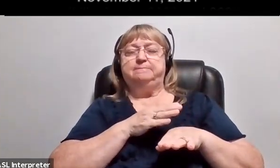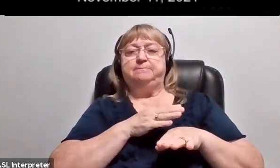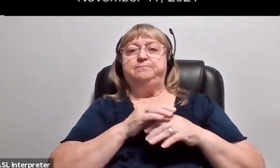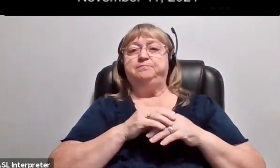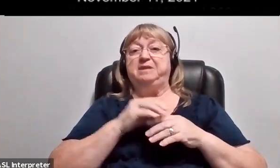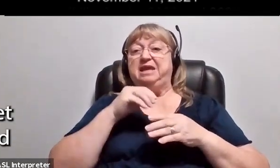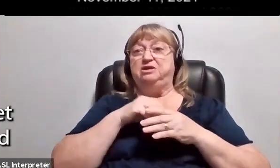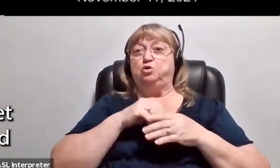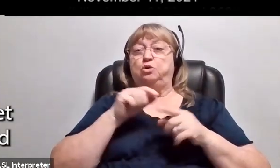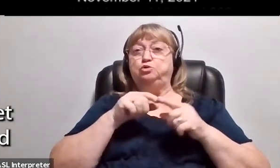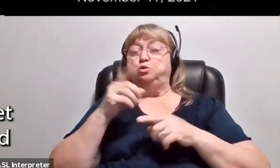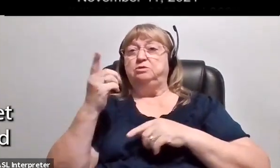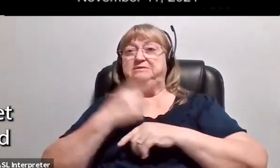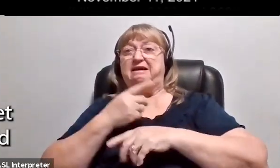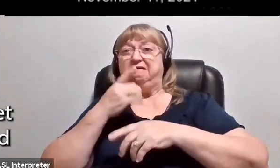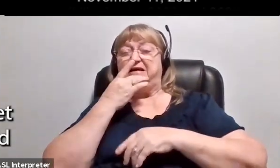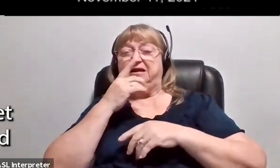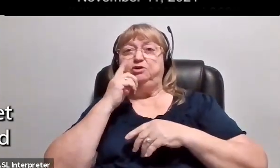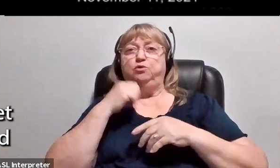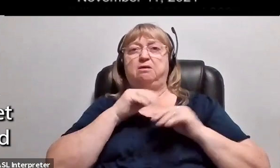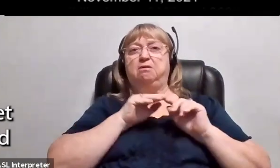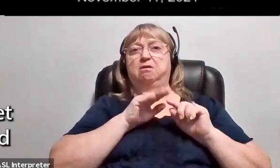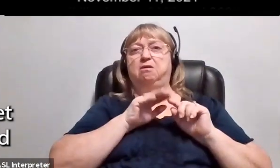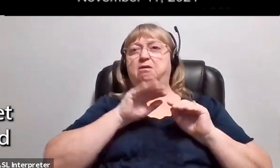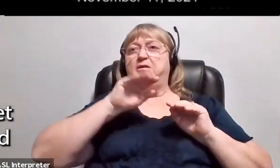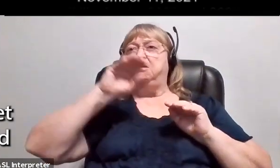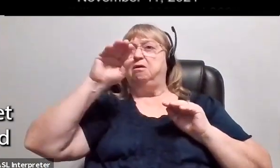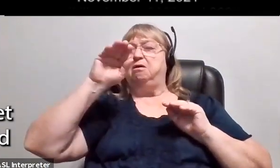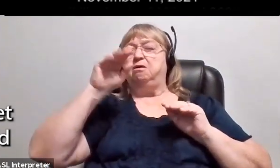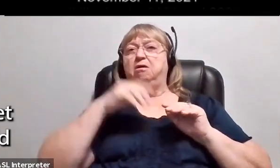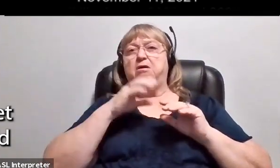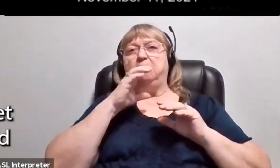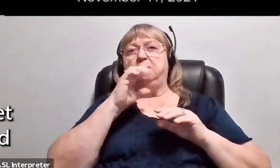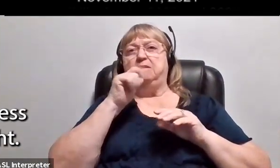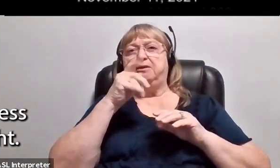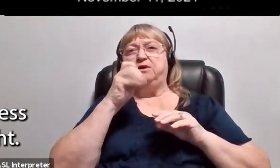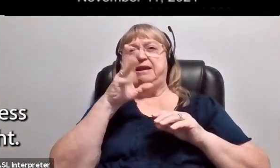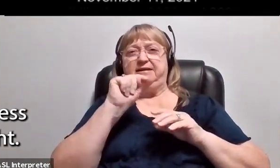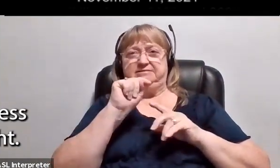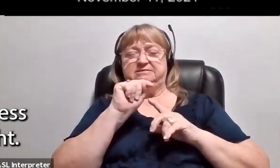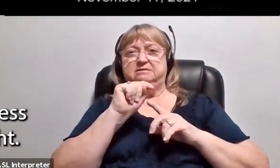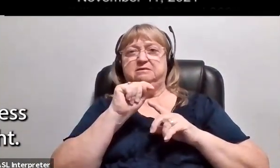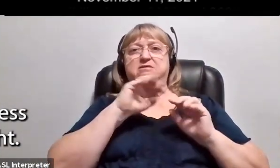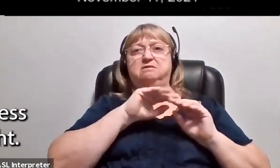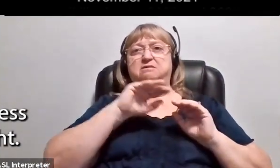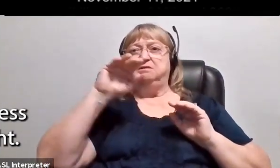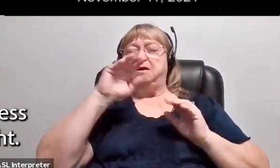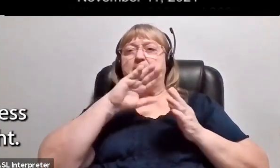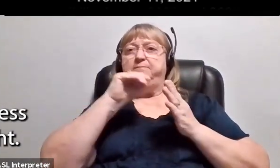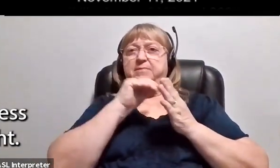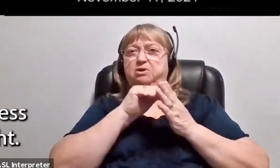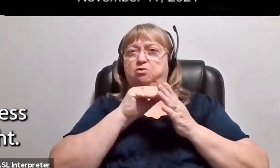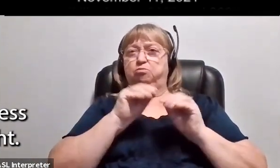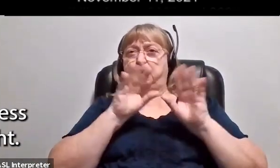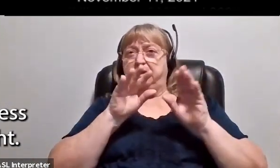In indoor to daylight, you just heard an ascending clarinet. And so that's kind of indicating mid brightness light. In very high